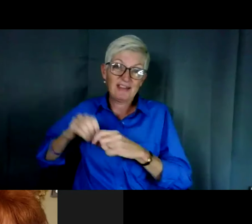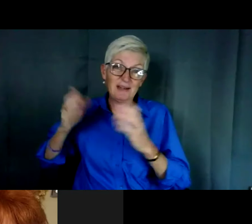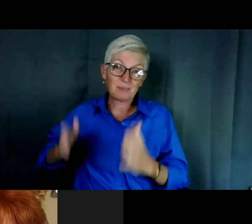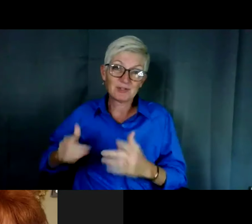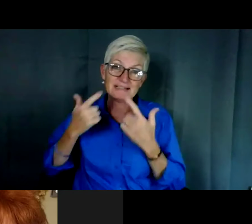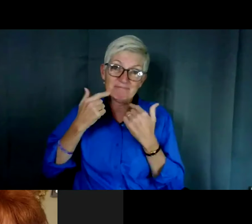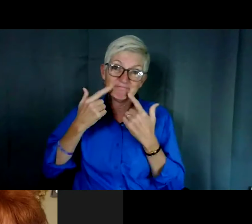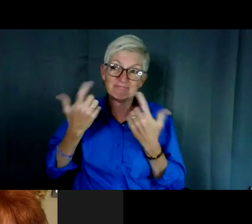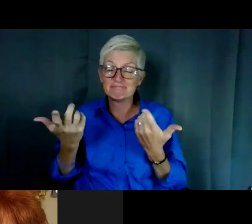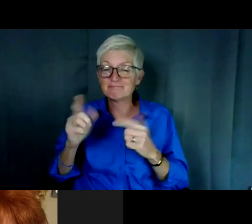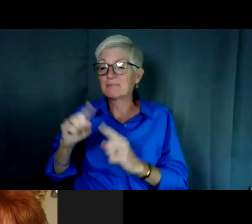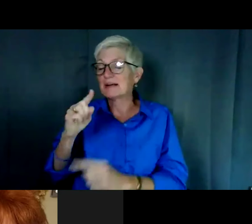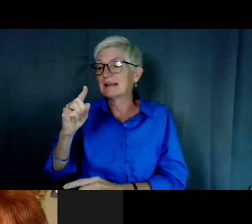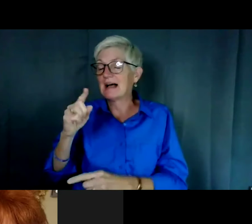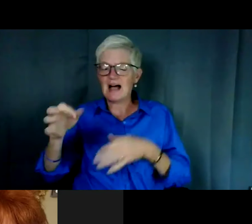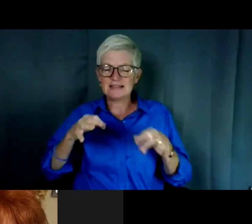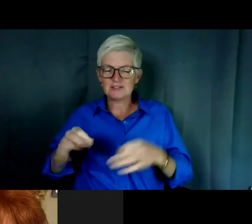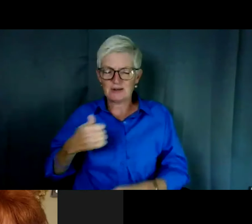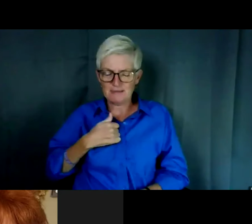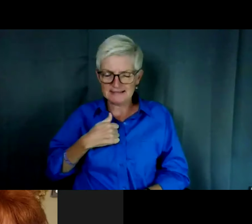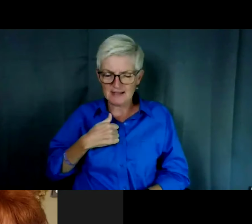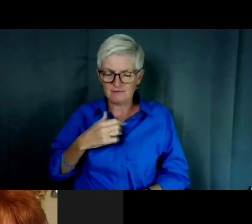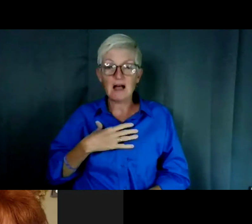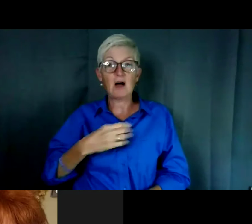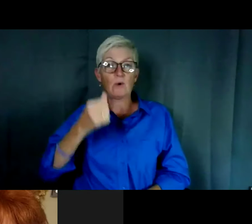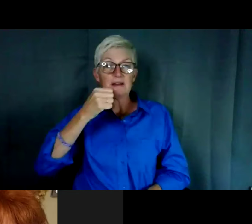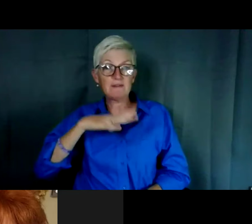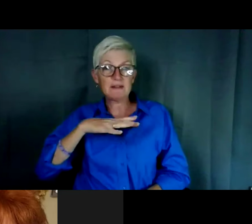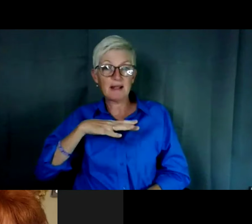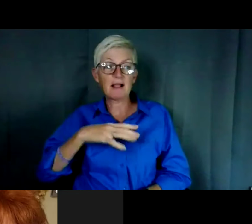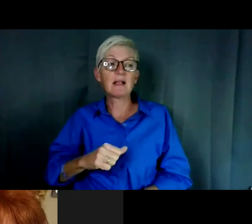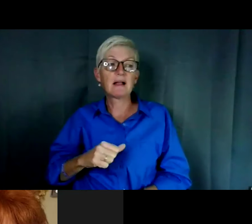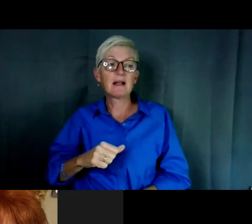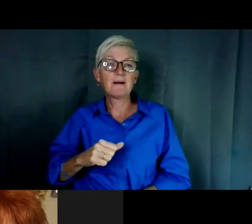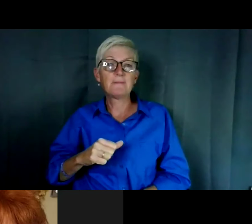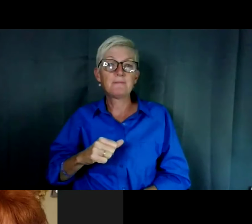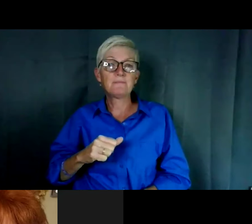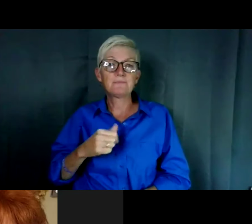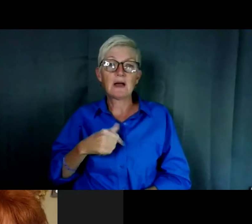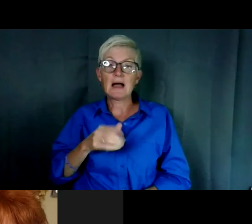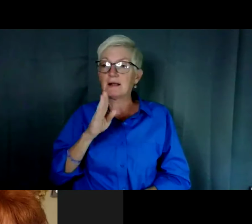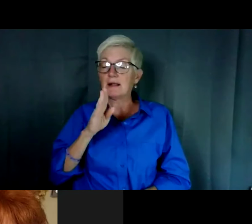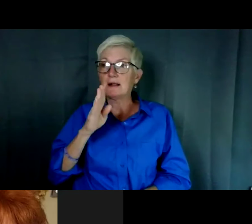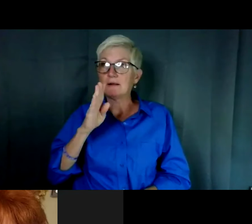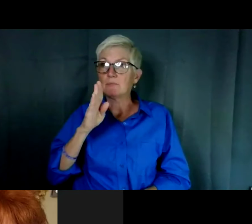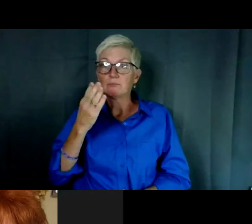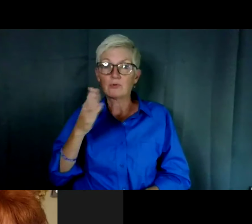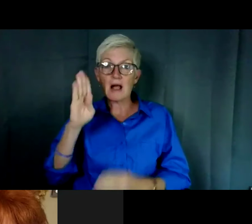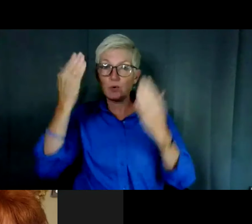But to describe myself, I am a white female, straight brownish hair.